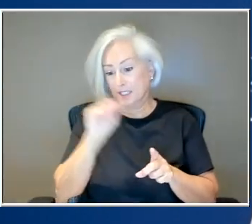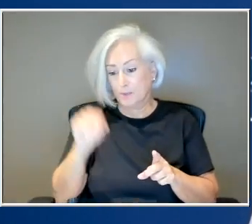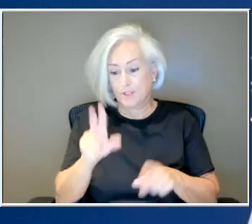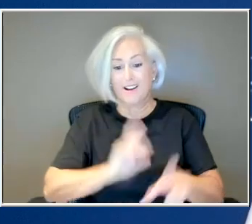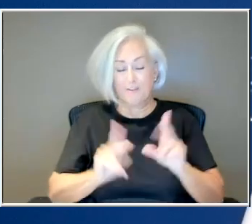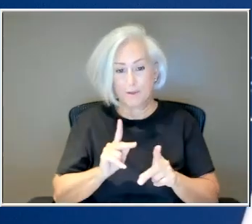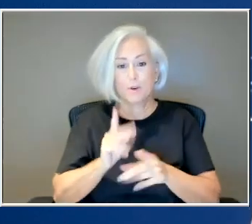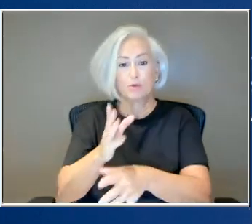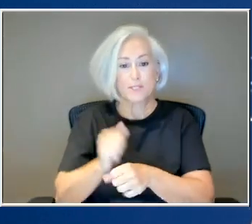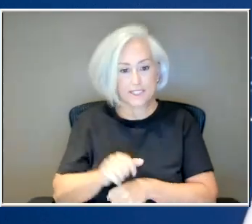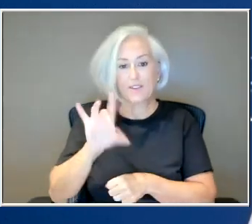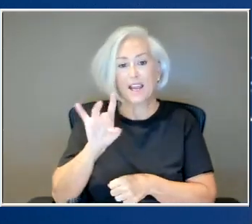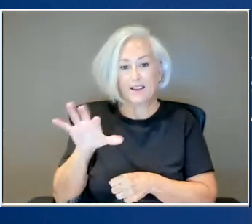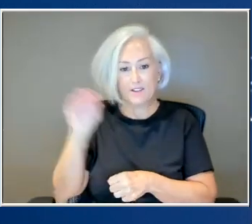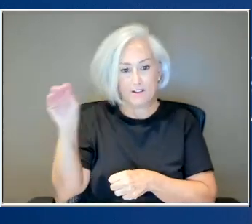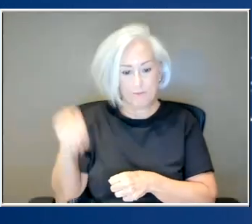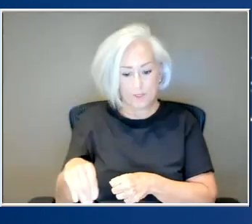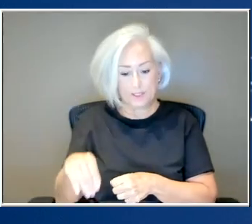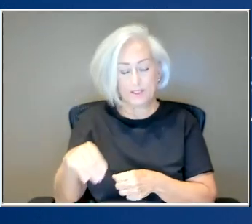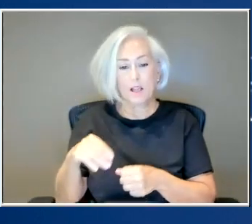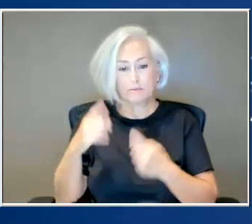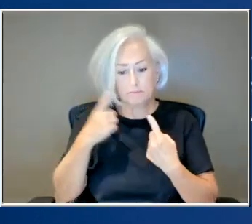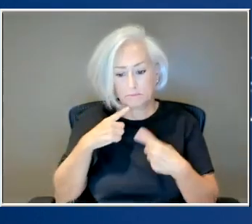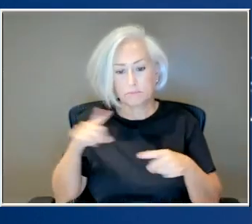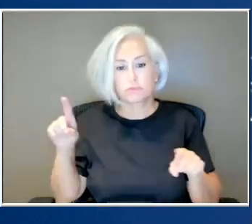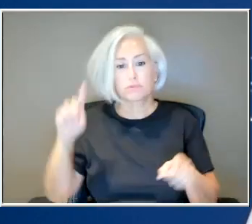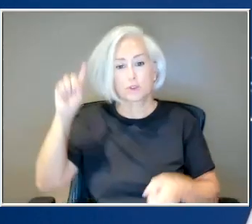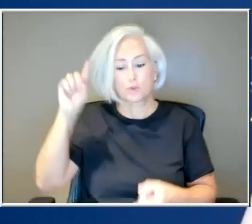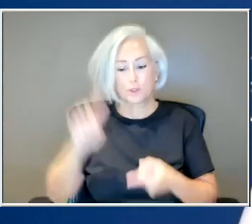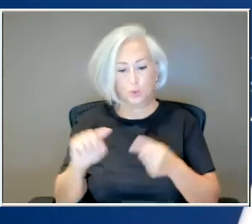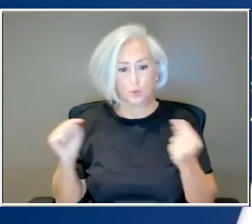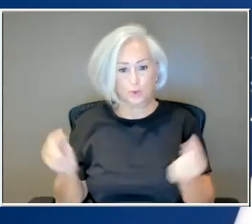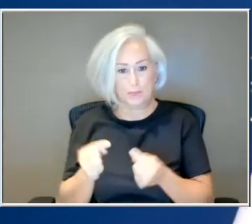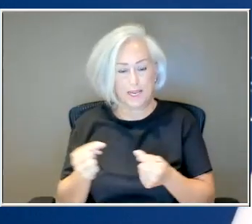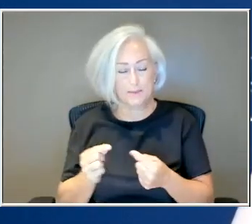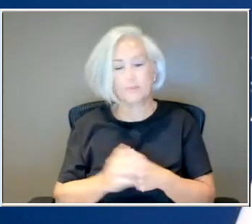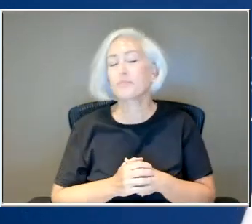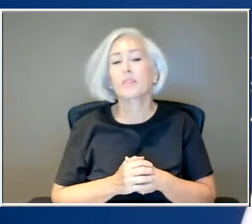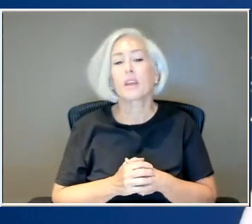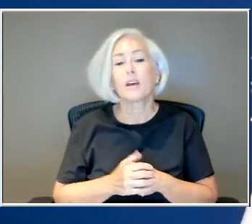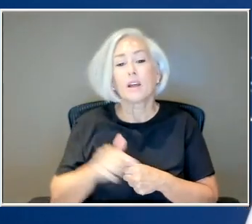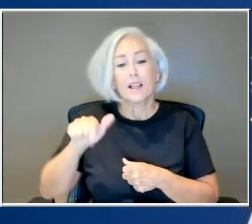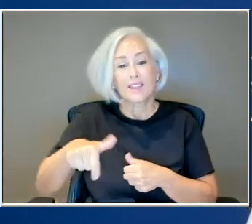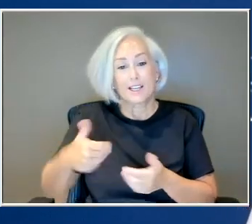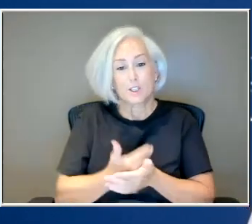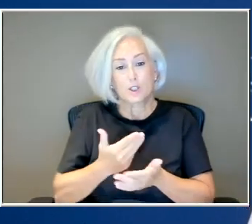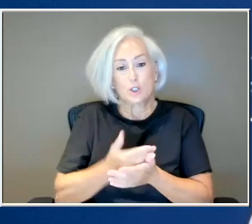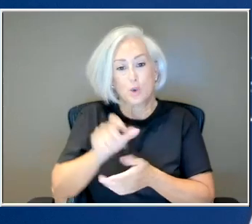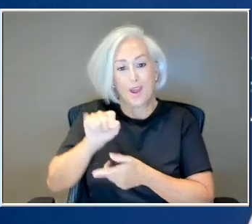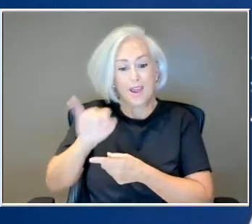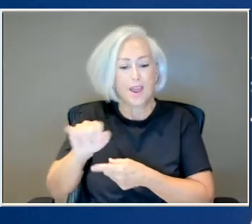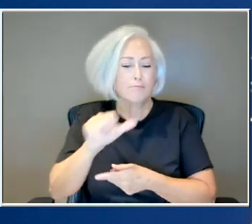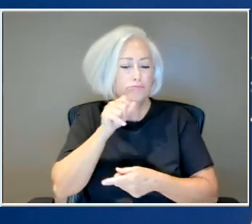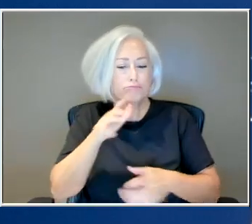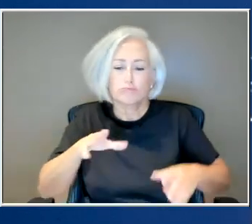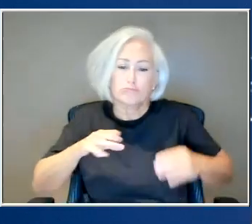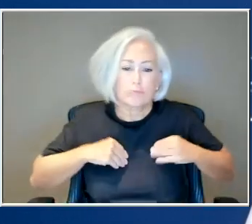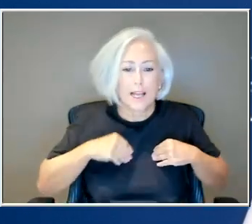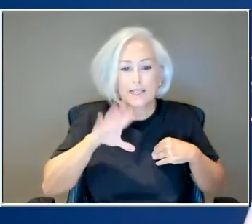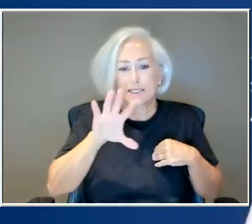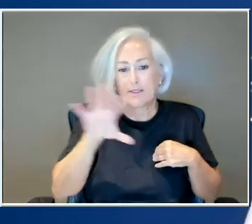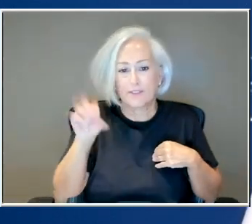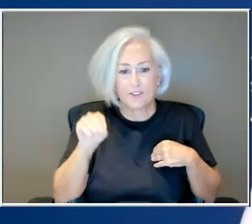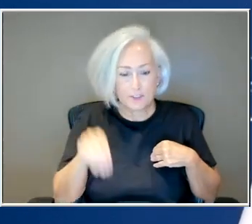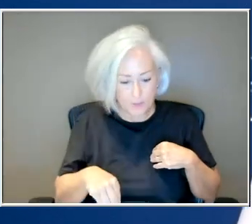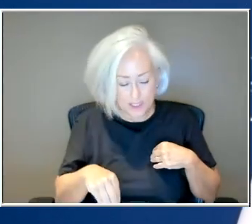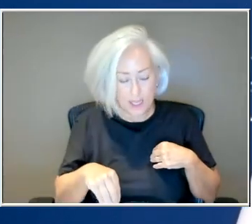things in this particular new generation of the AI is that it is not accepting 50%, not settling for that, and actually striving to get more and more